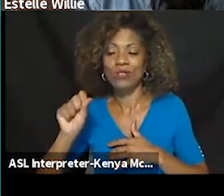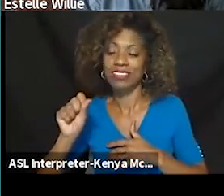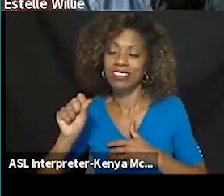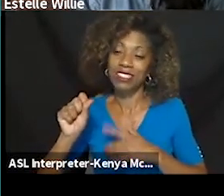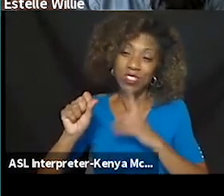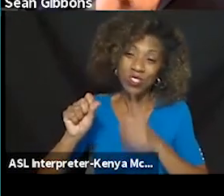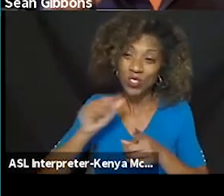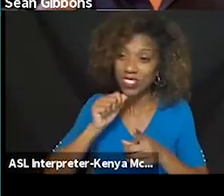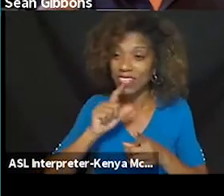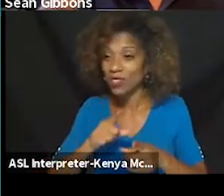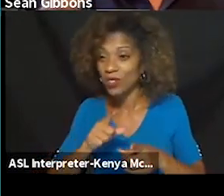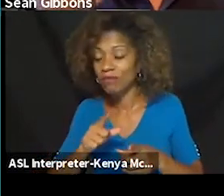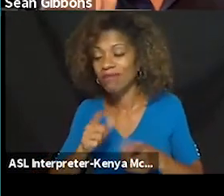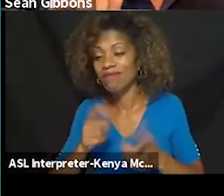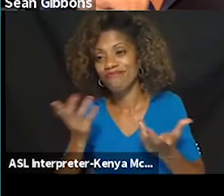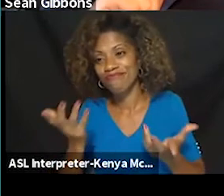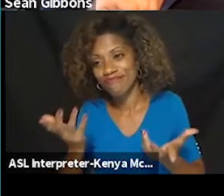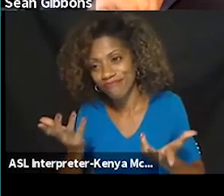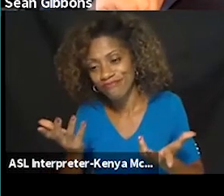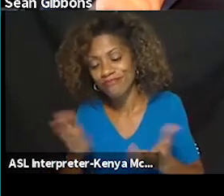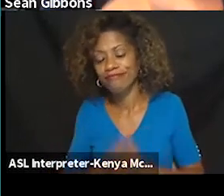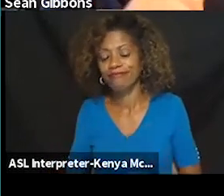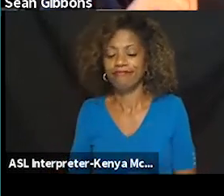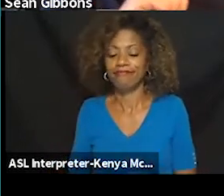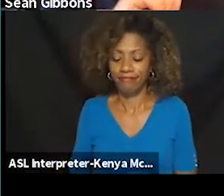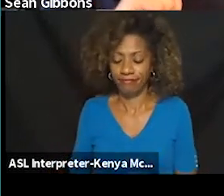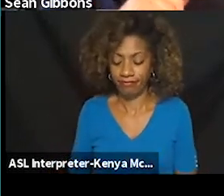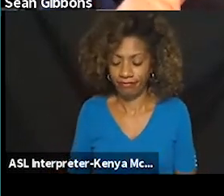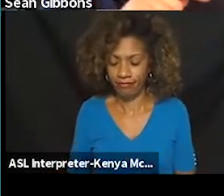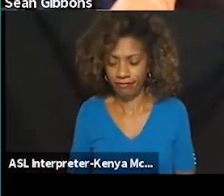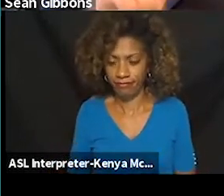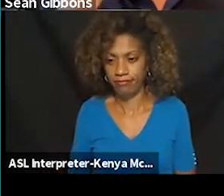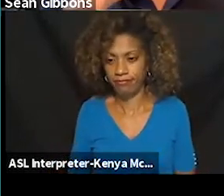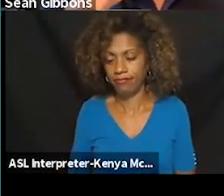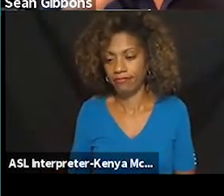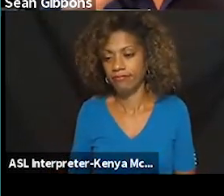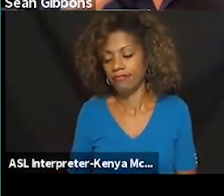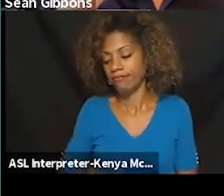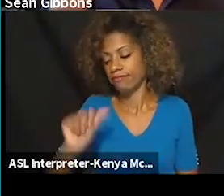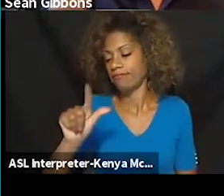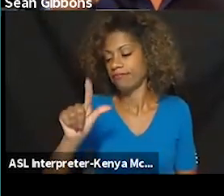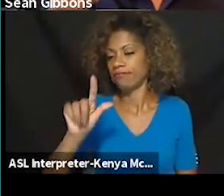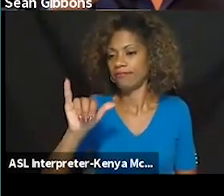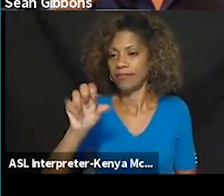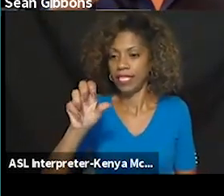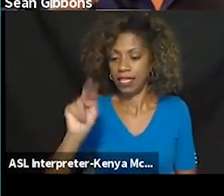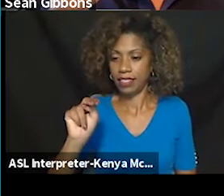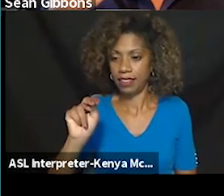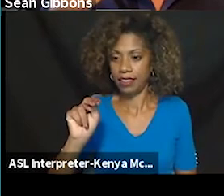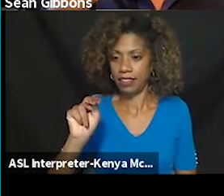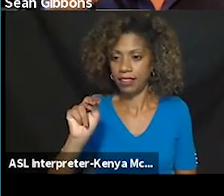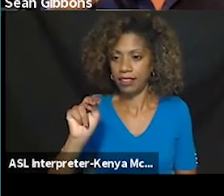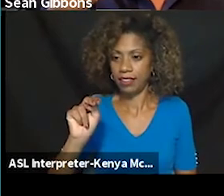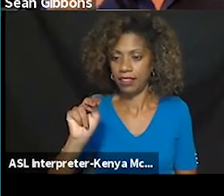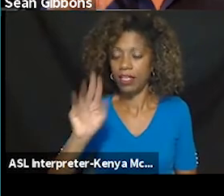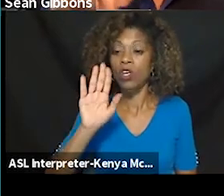remember. Let's take one more from our friend Alice, and then Cindy, we'll get to yours a little bit later, if that's okay. How diverse was the